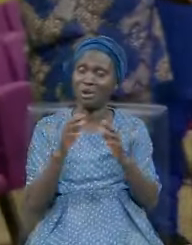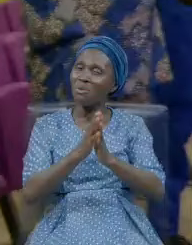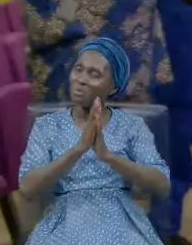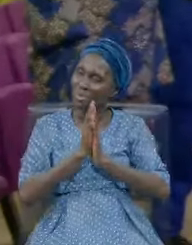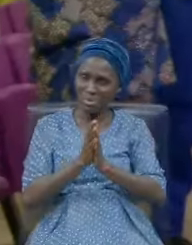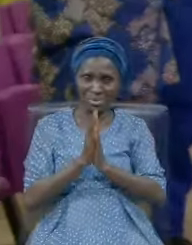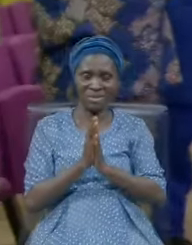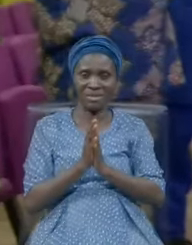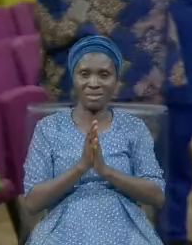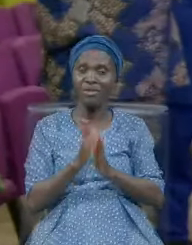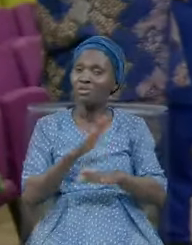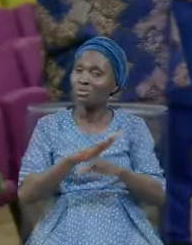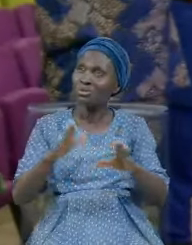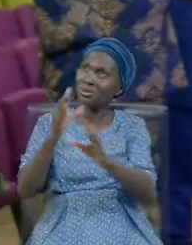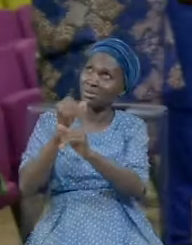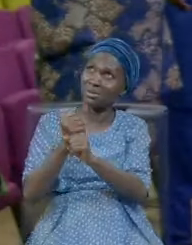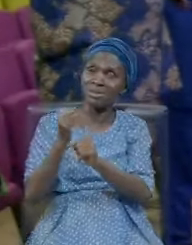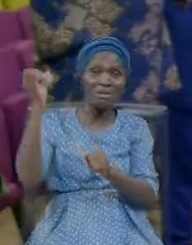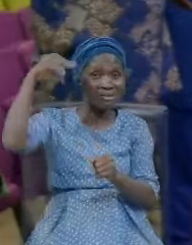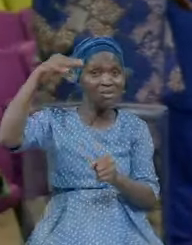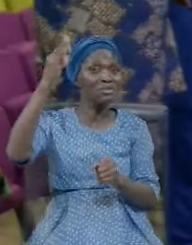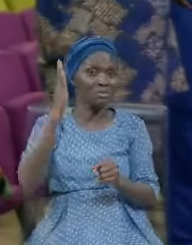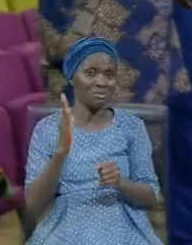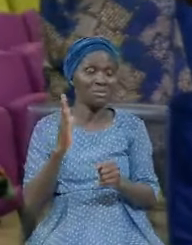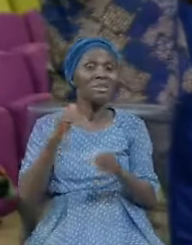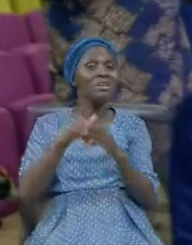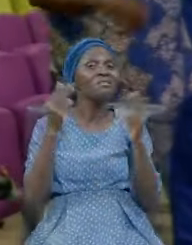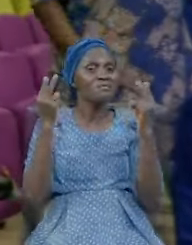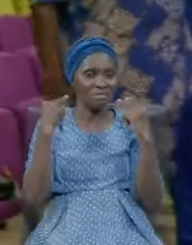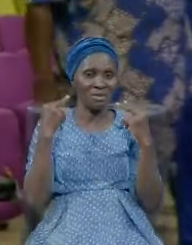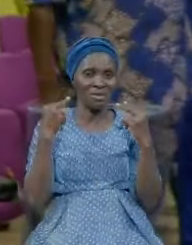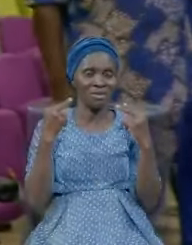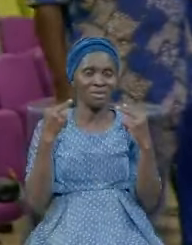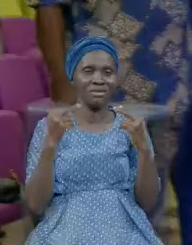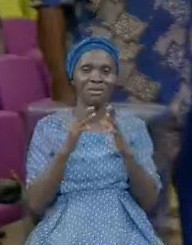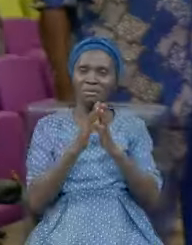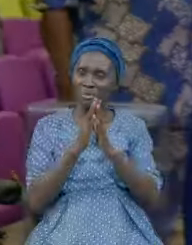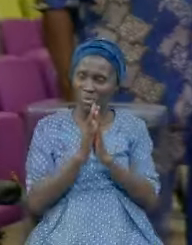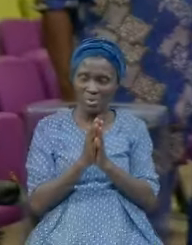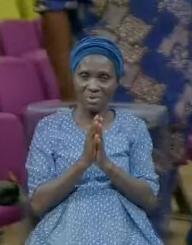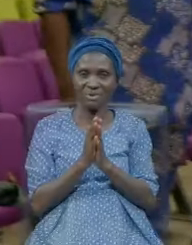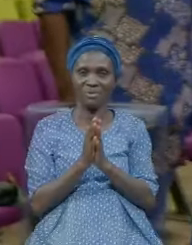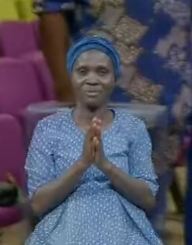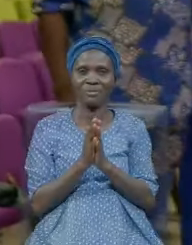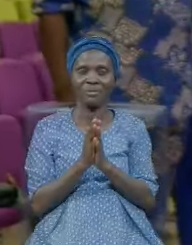Don't receive the grace of God in vain.